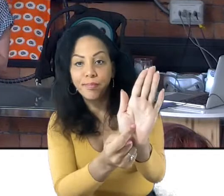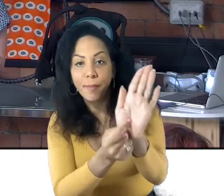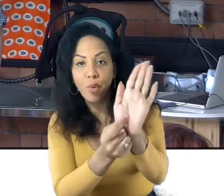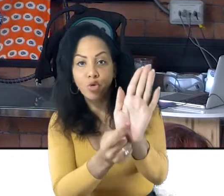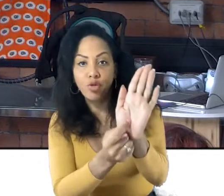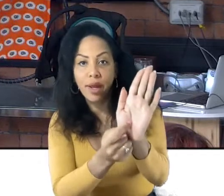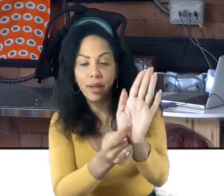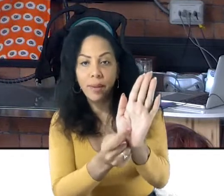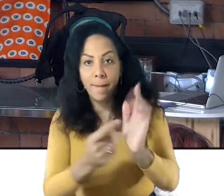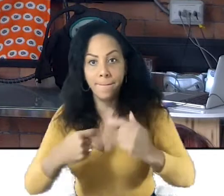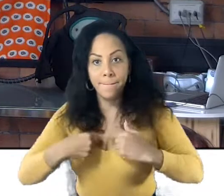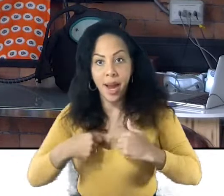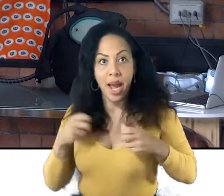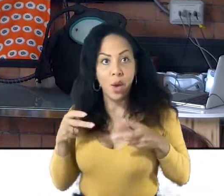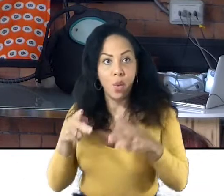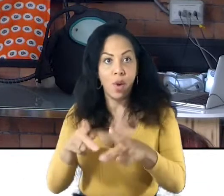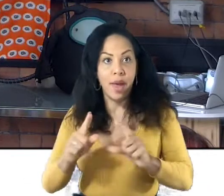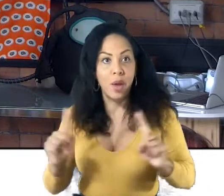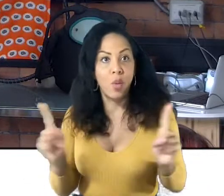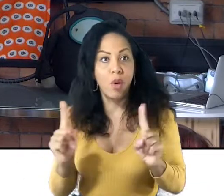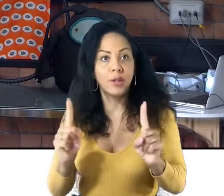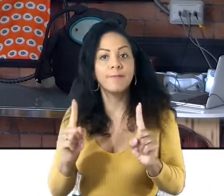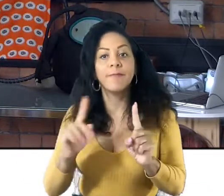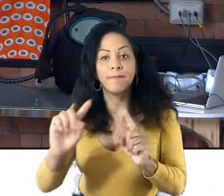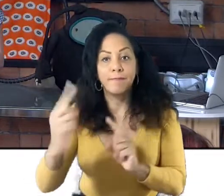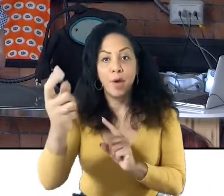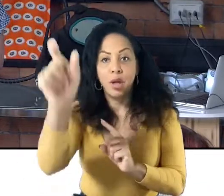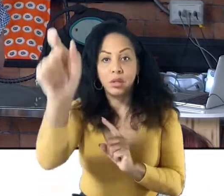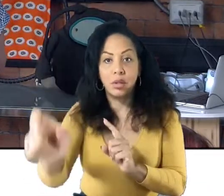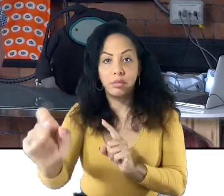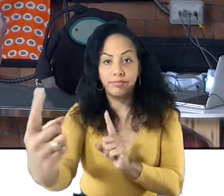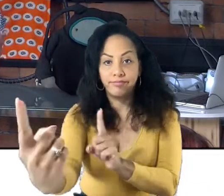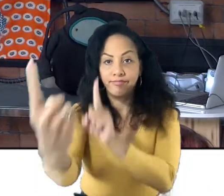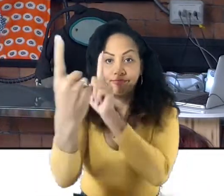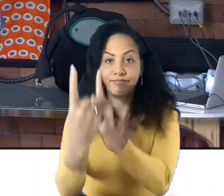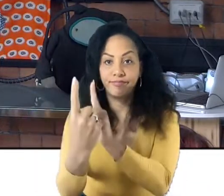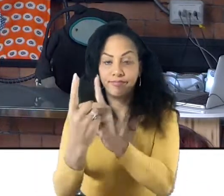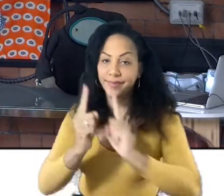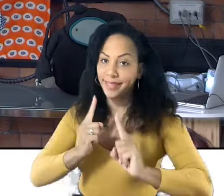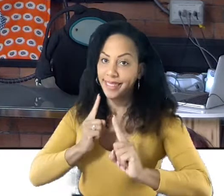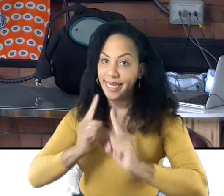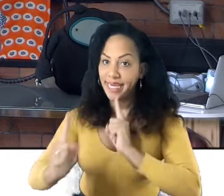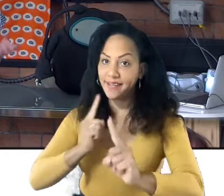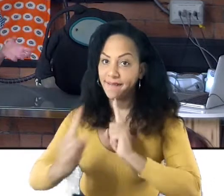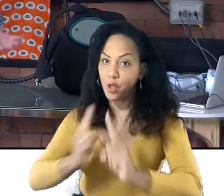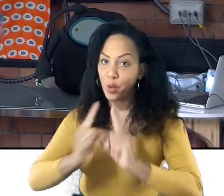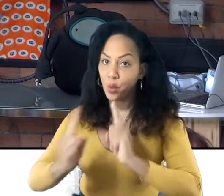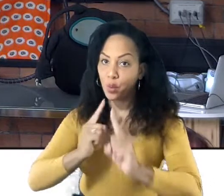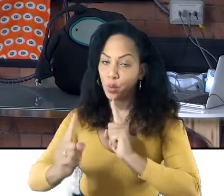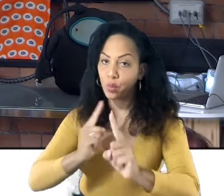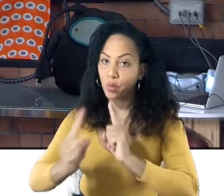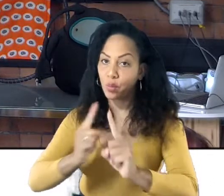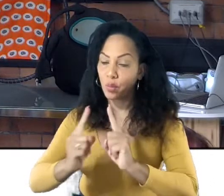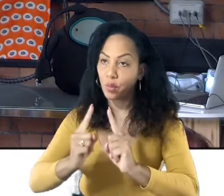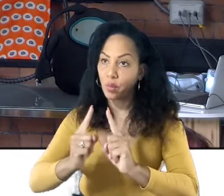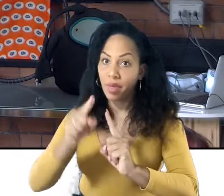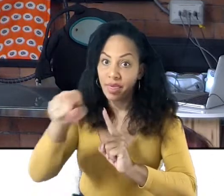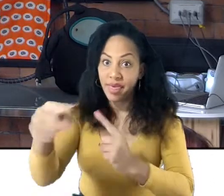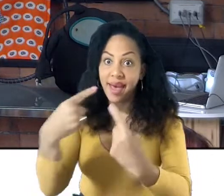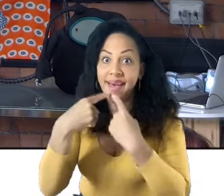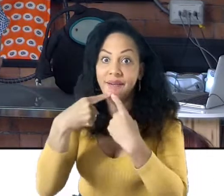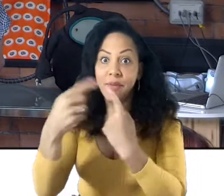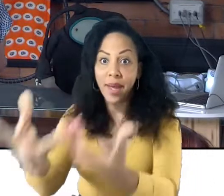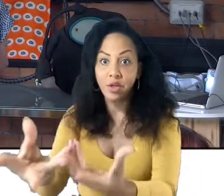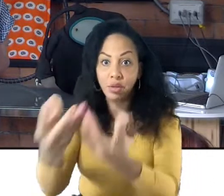interview people. I'll sit down and have a conversation with someone. And based on our conversation, I'll use what they say in a song,